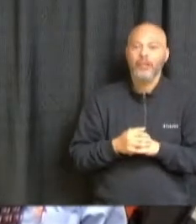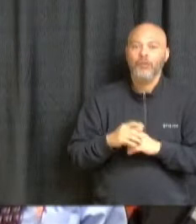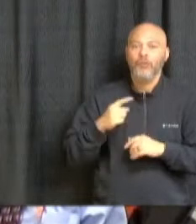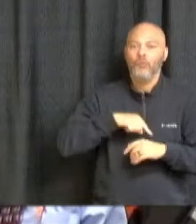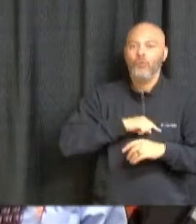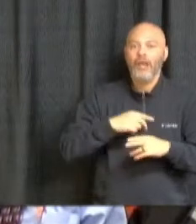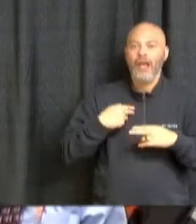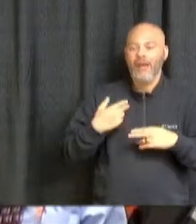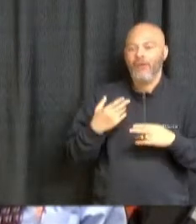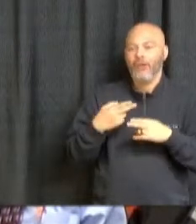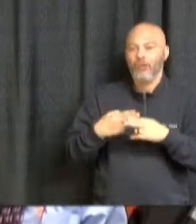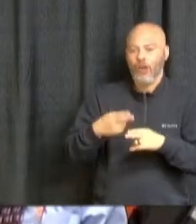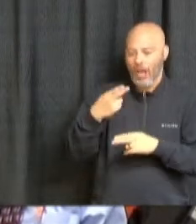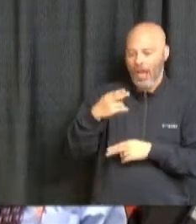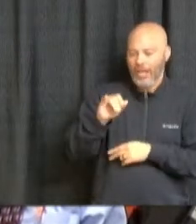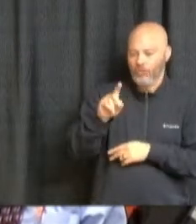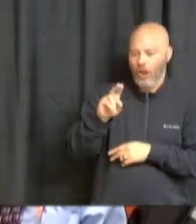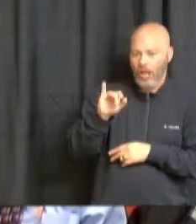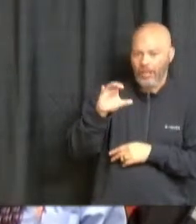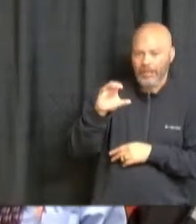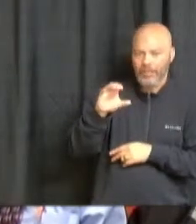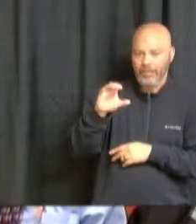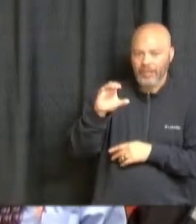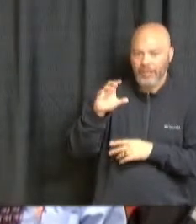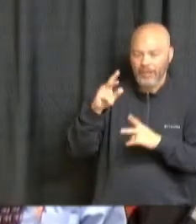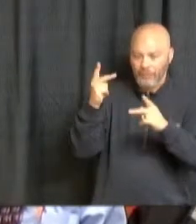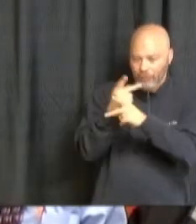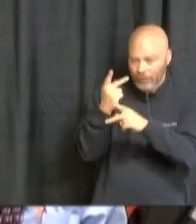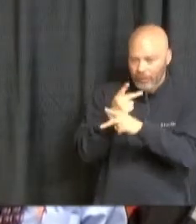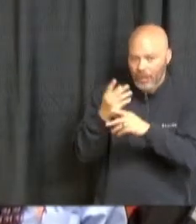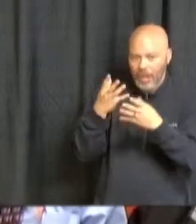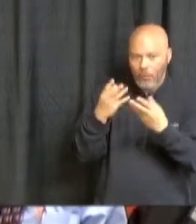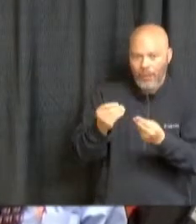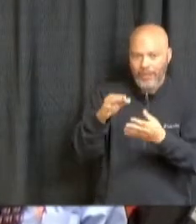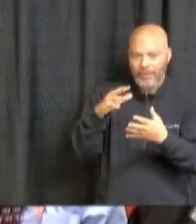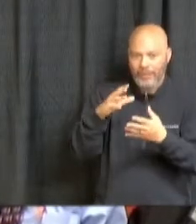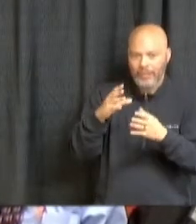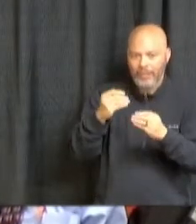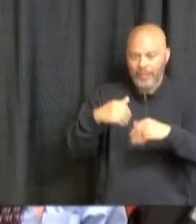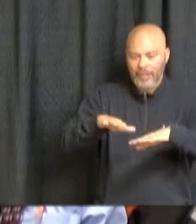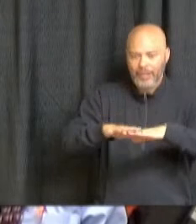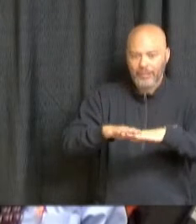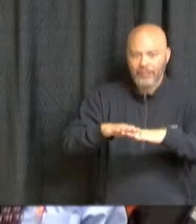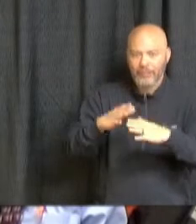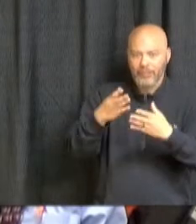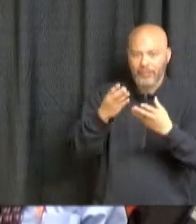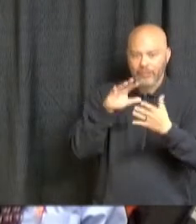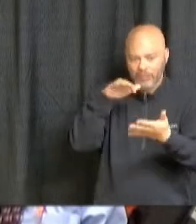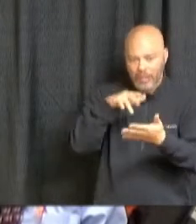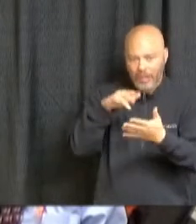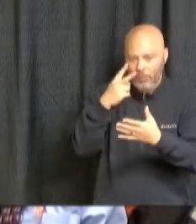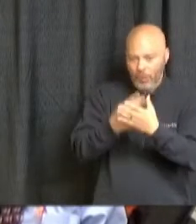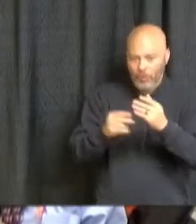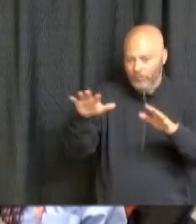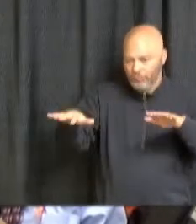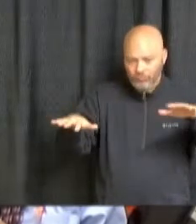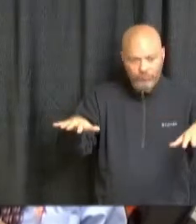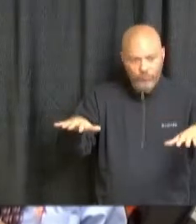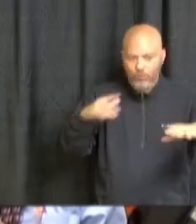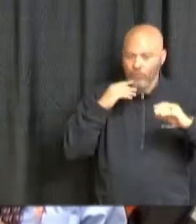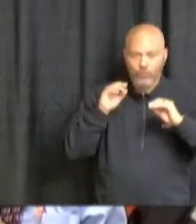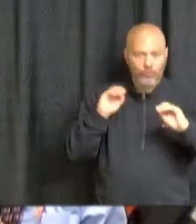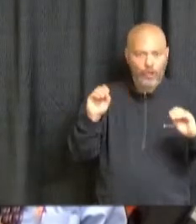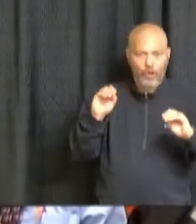what's called a hydraulic determination and a wetland study done on both sides, and there was